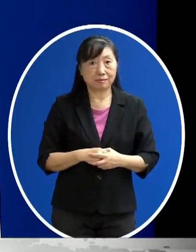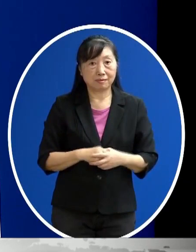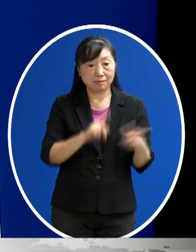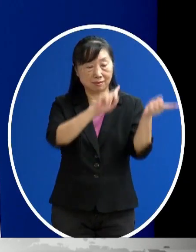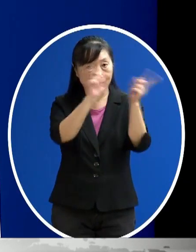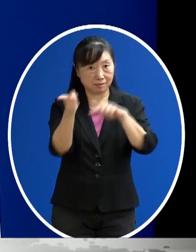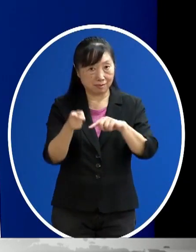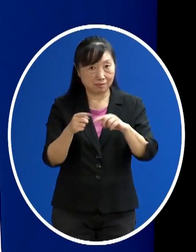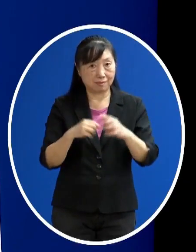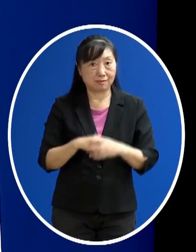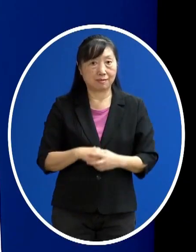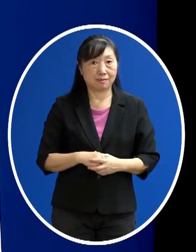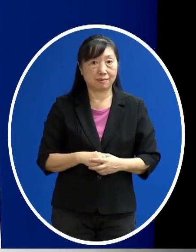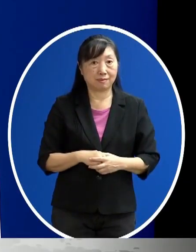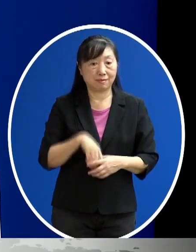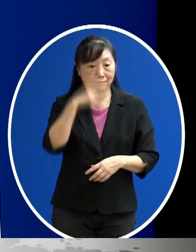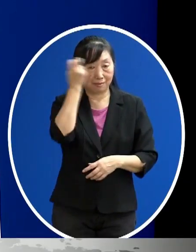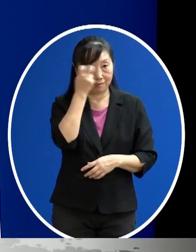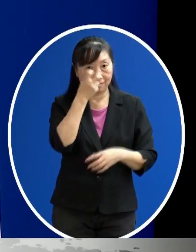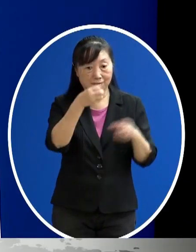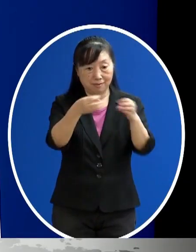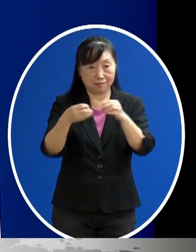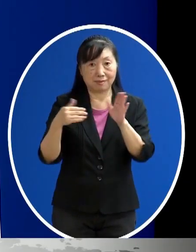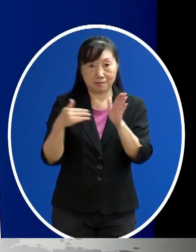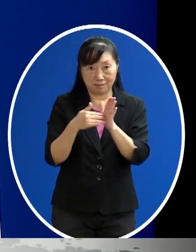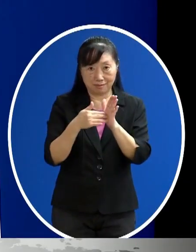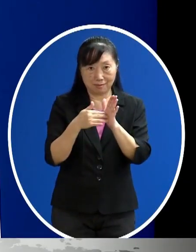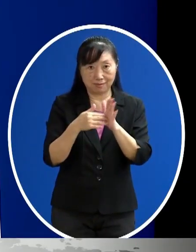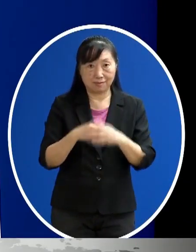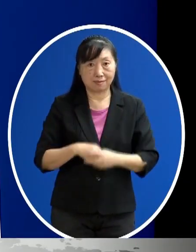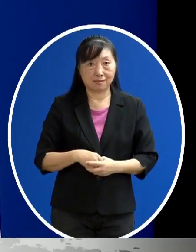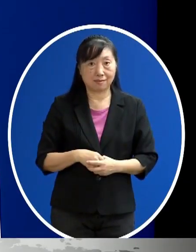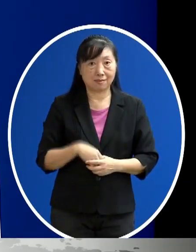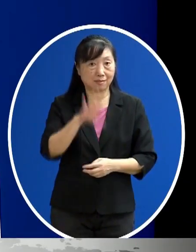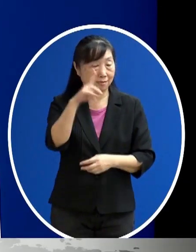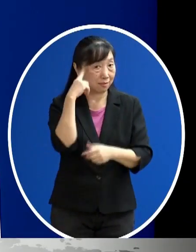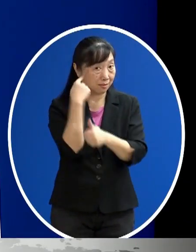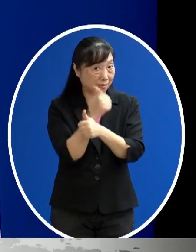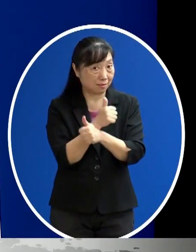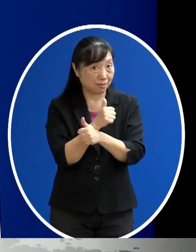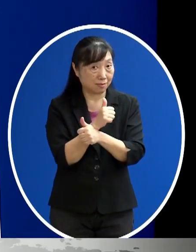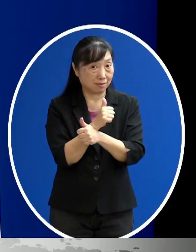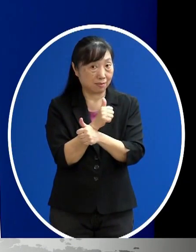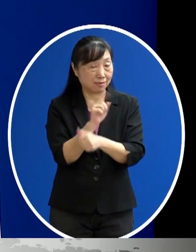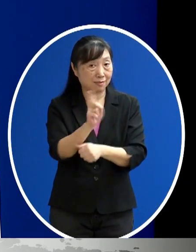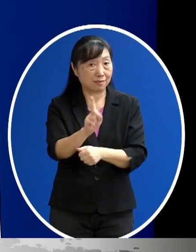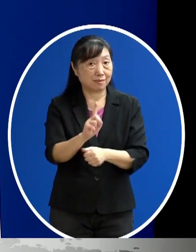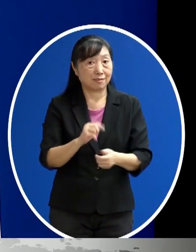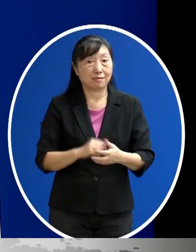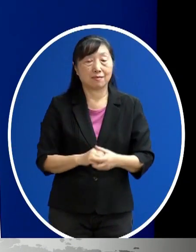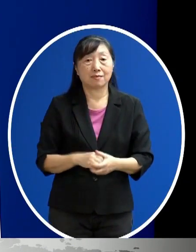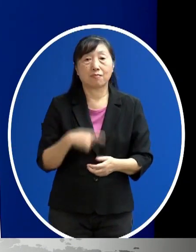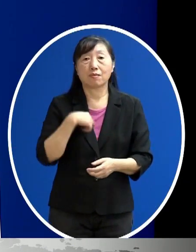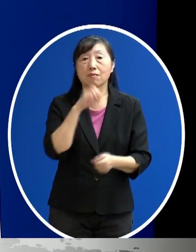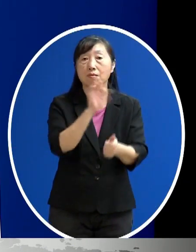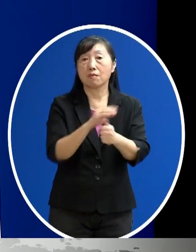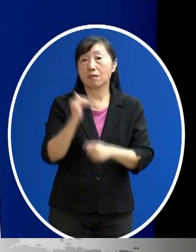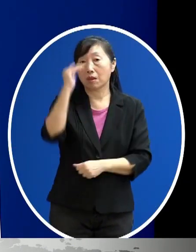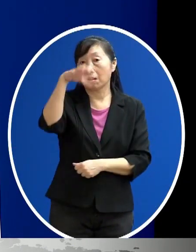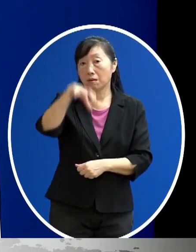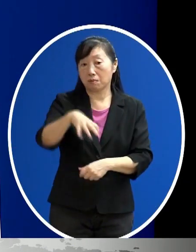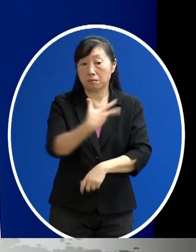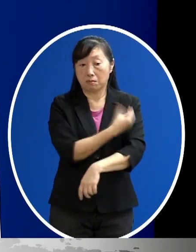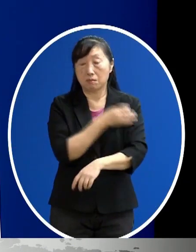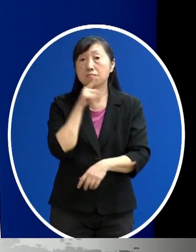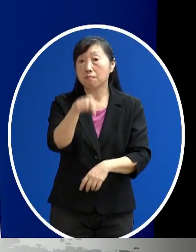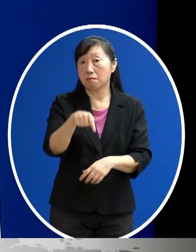a full day of discussion and review, and after considering all our